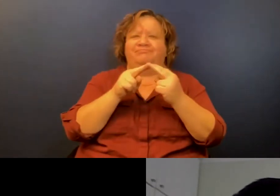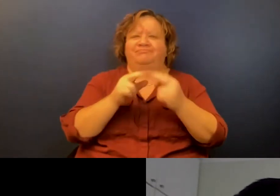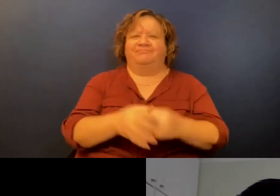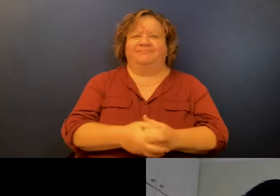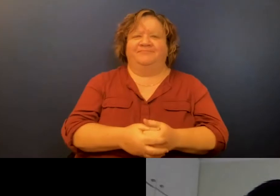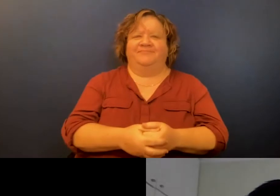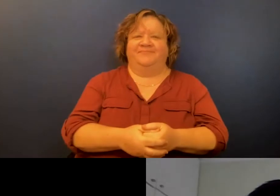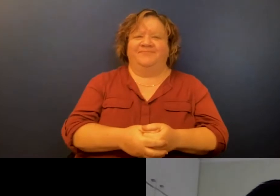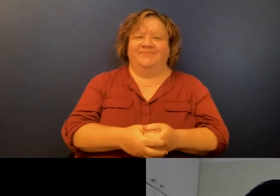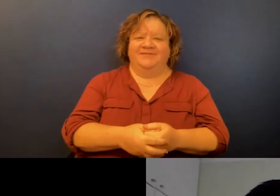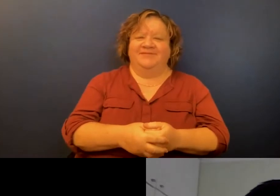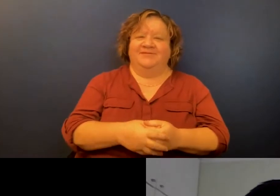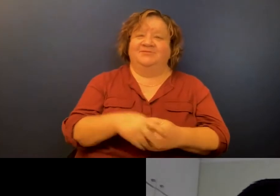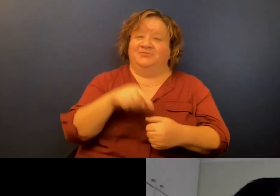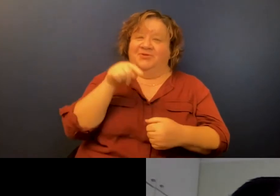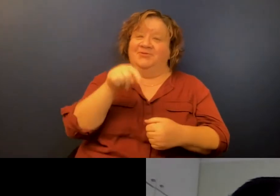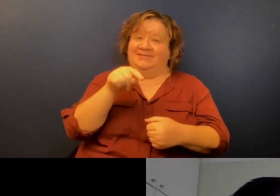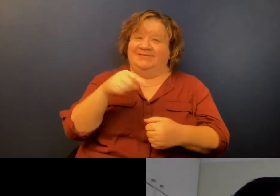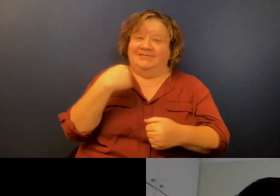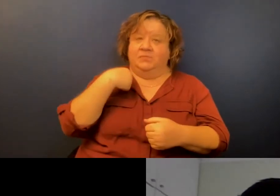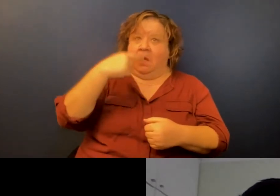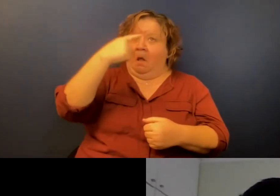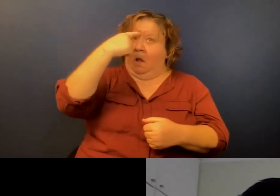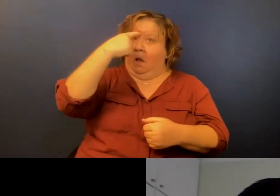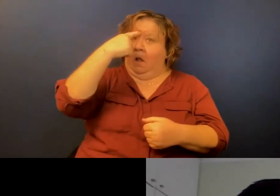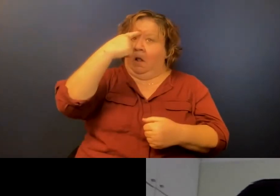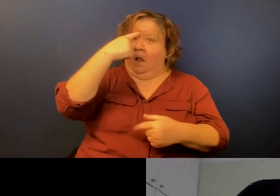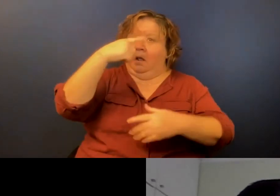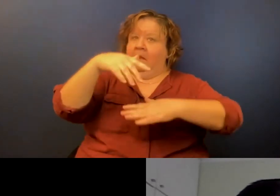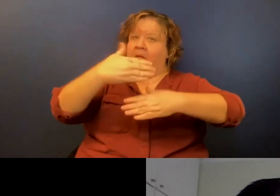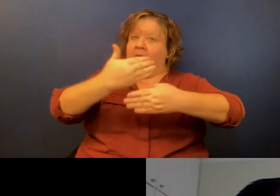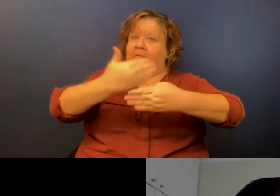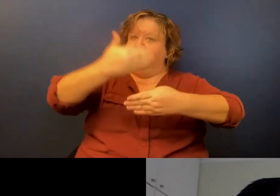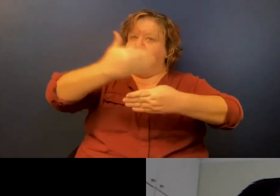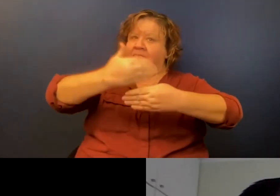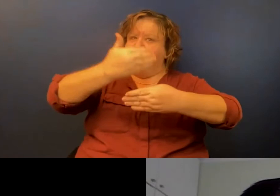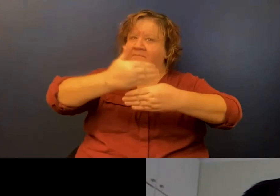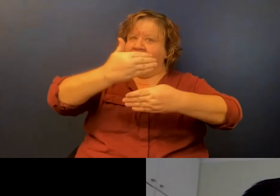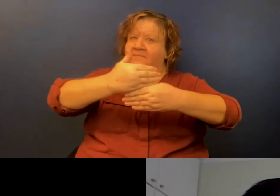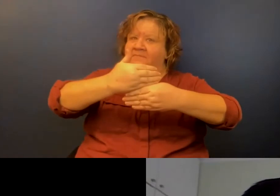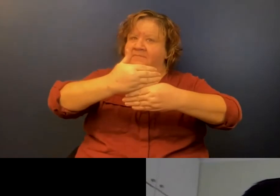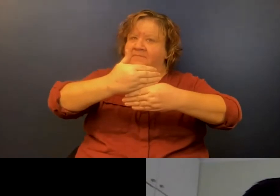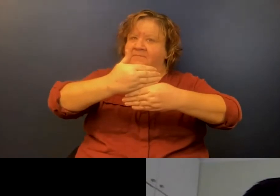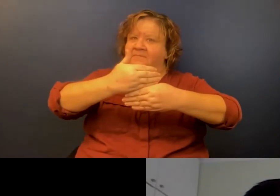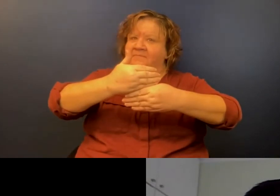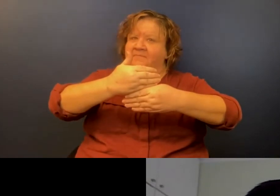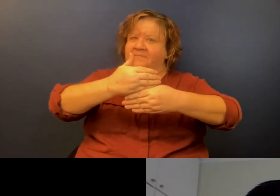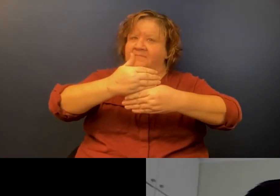we decided to create recreational activities. We held virtual meetings where we